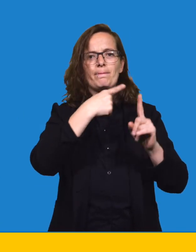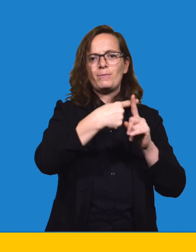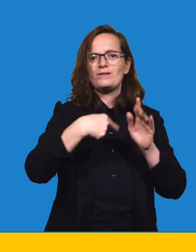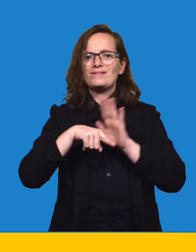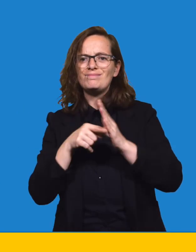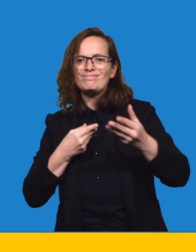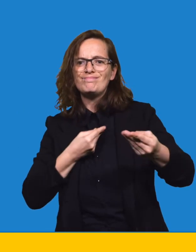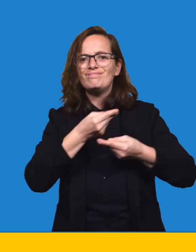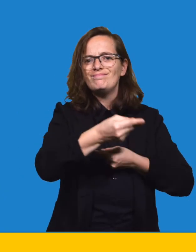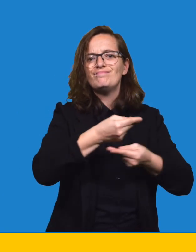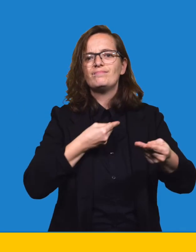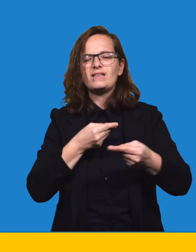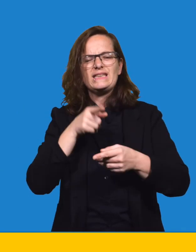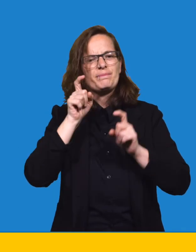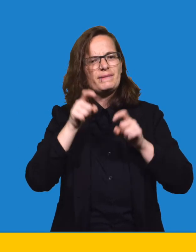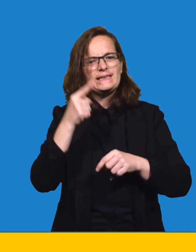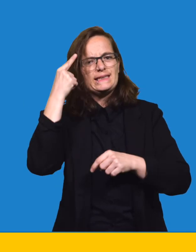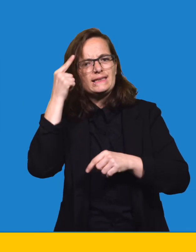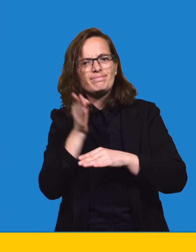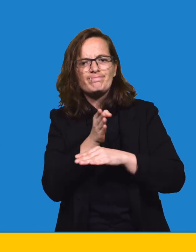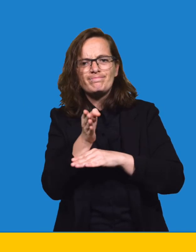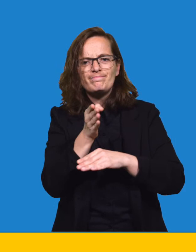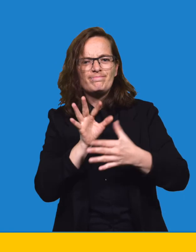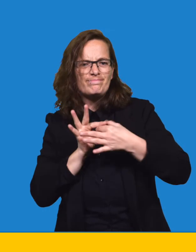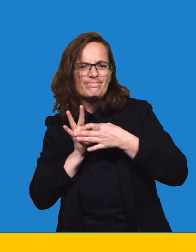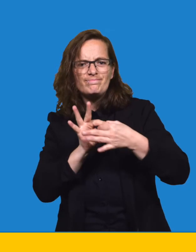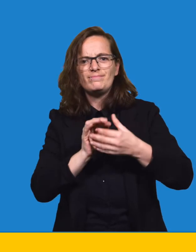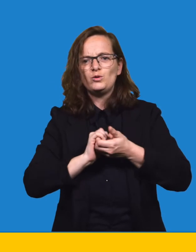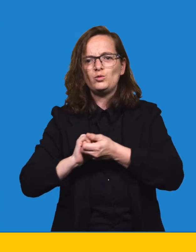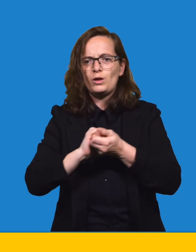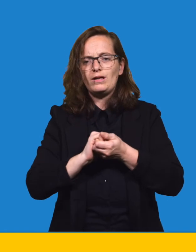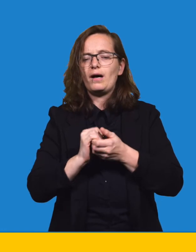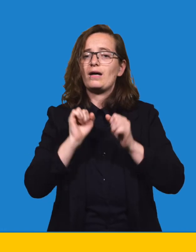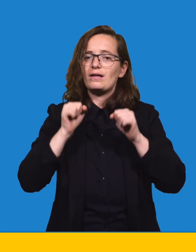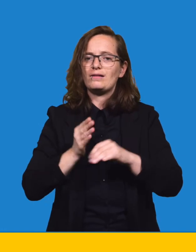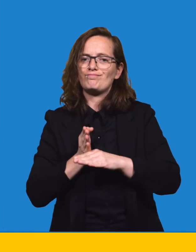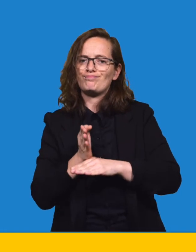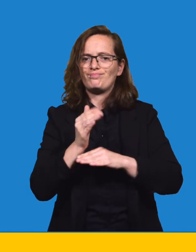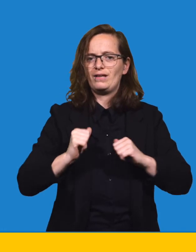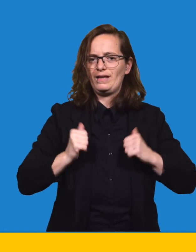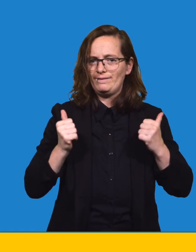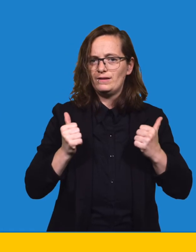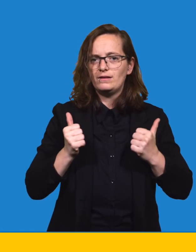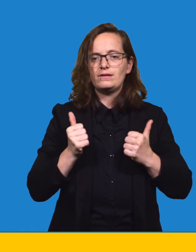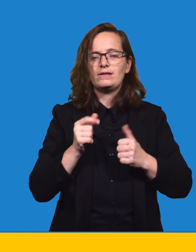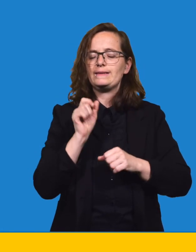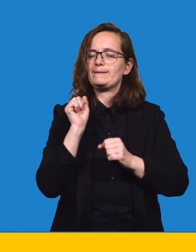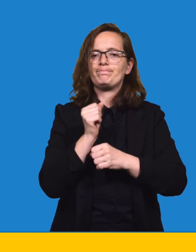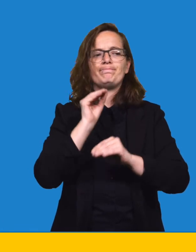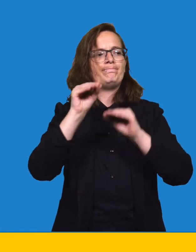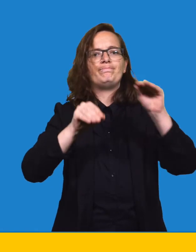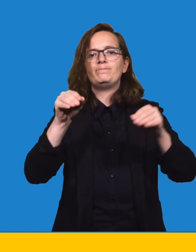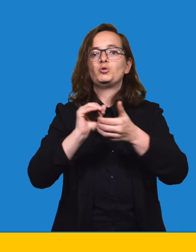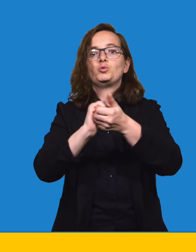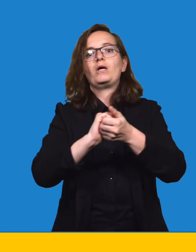our weaknesses and our strengths are shared, and we must stand with each other in solidarity in order to survive. We don't only